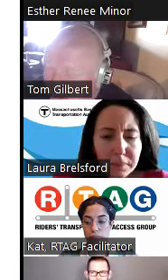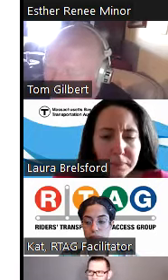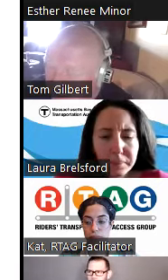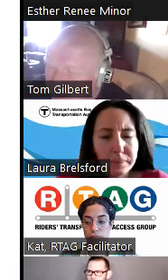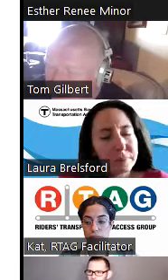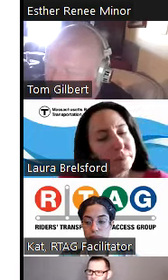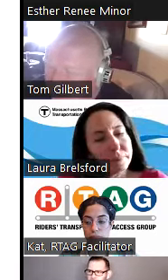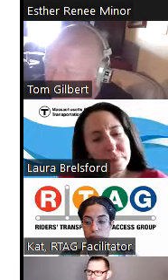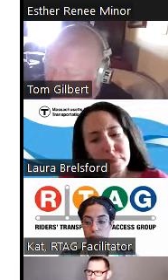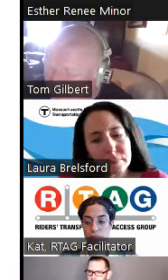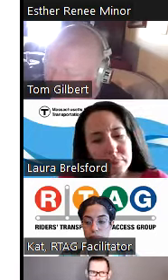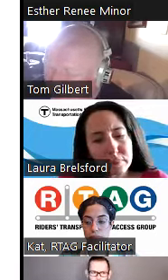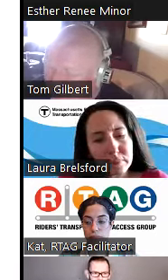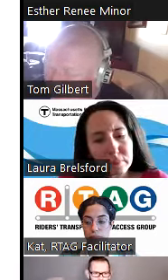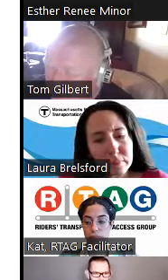coming.